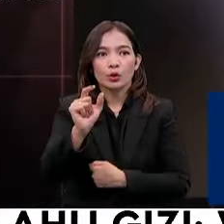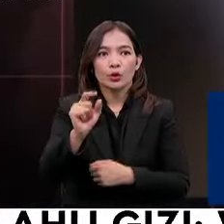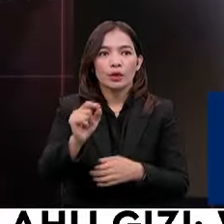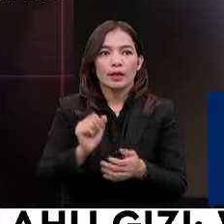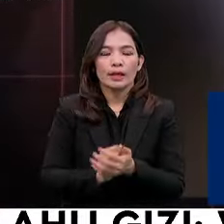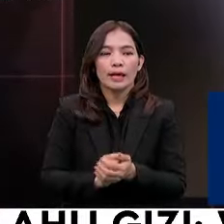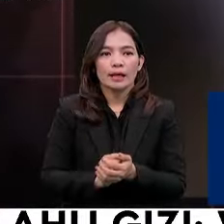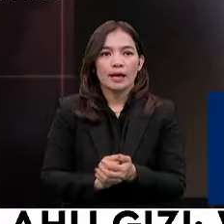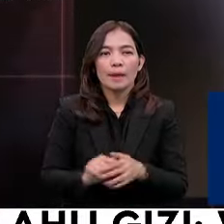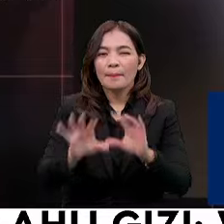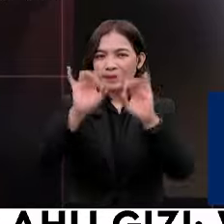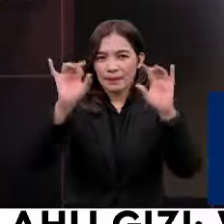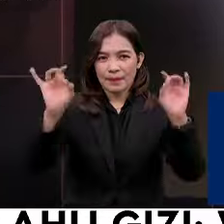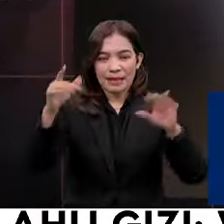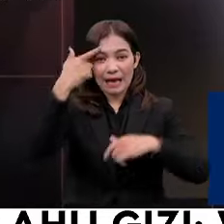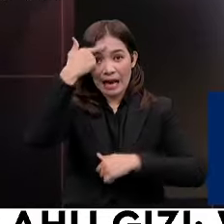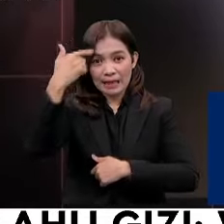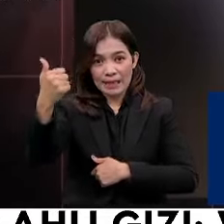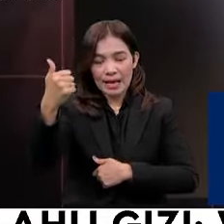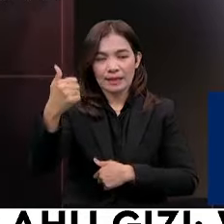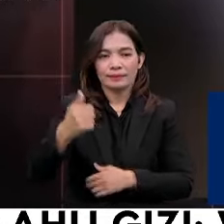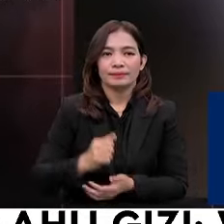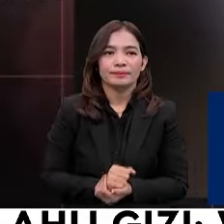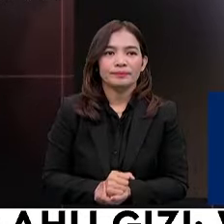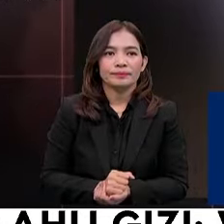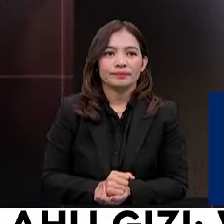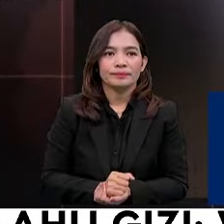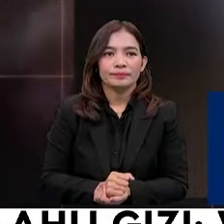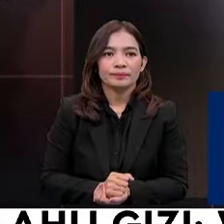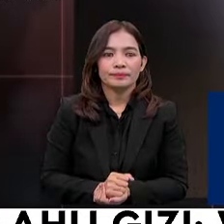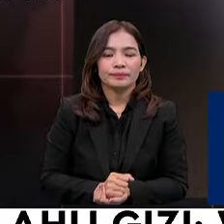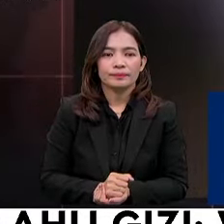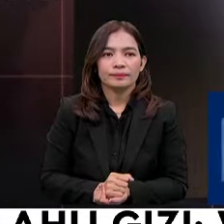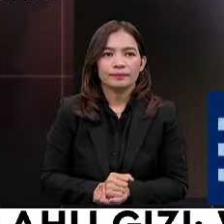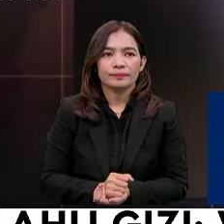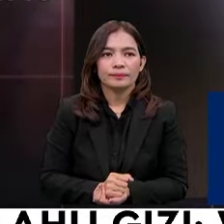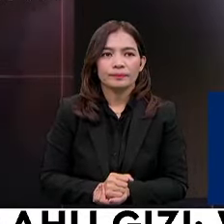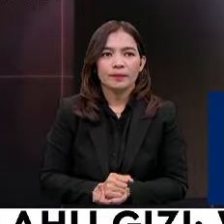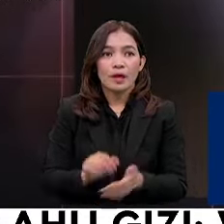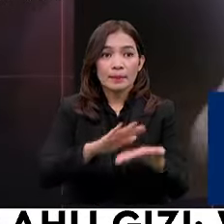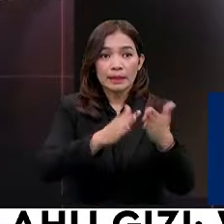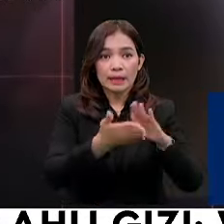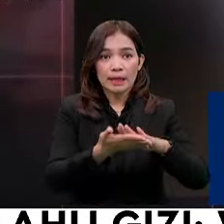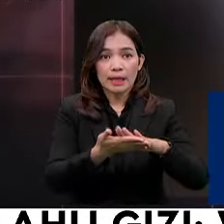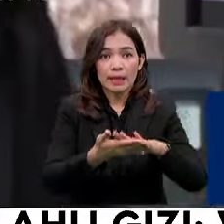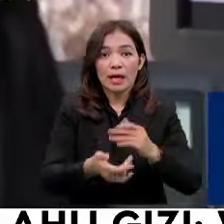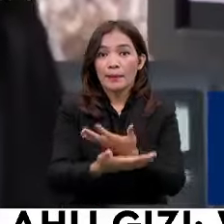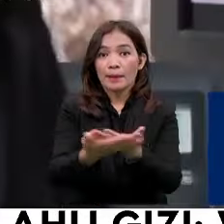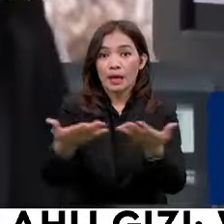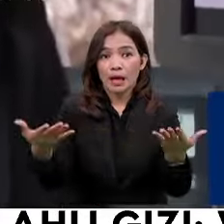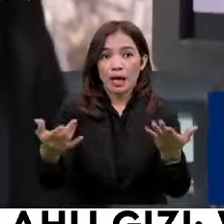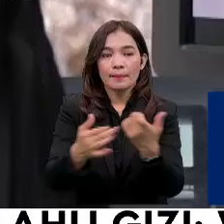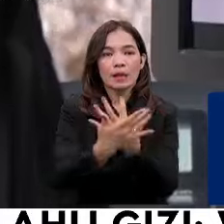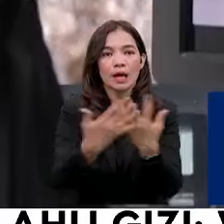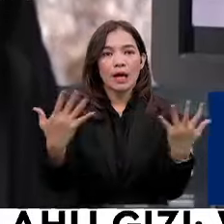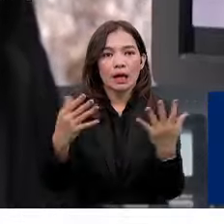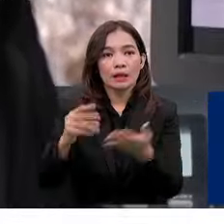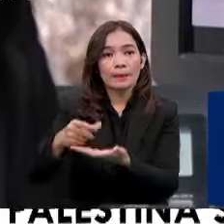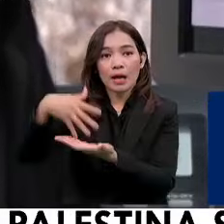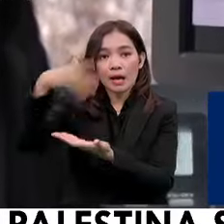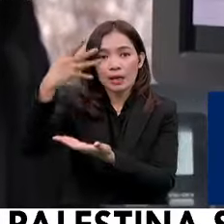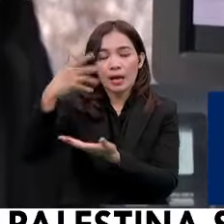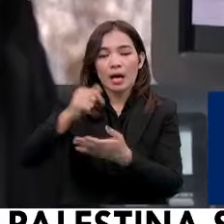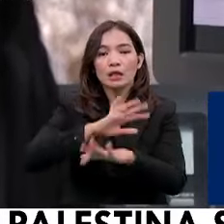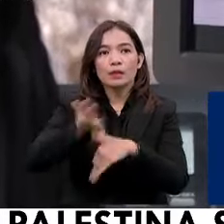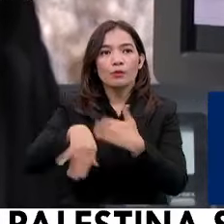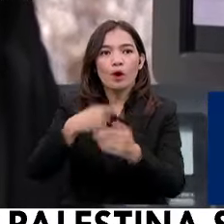tasks and skill sets that they offer makes them valuable to us. They will do a